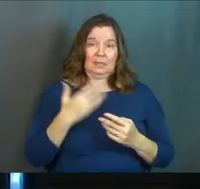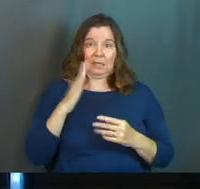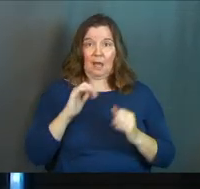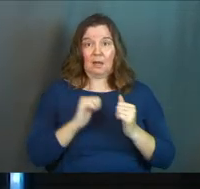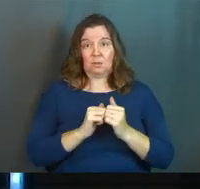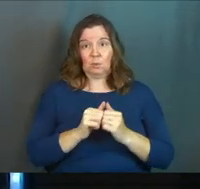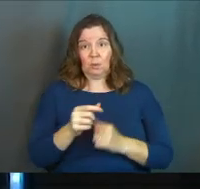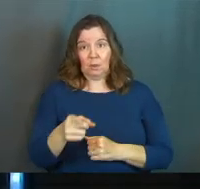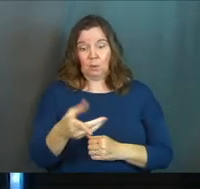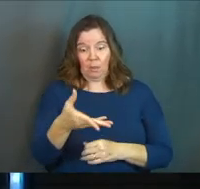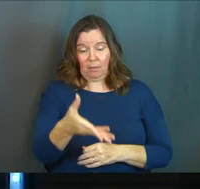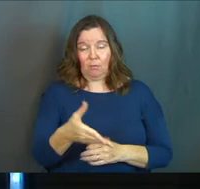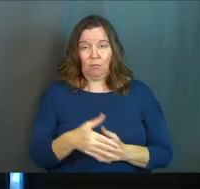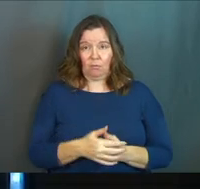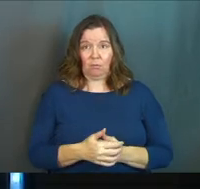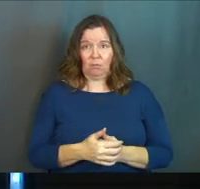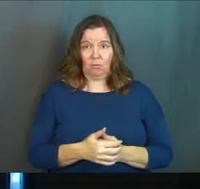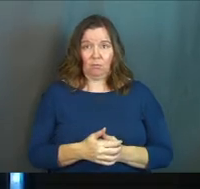God is with you there.